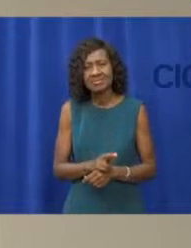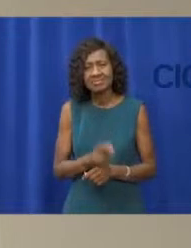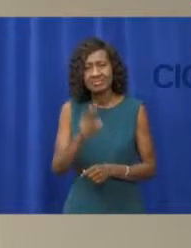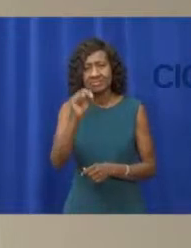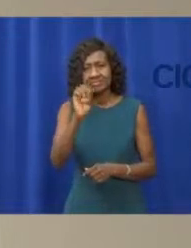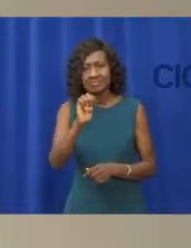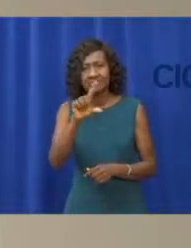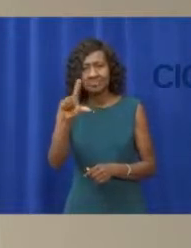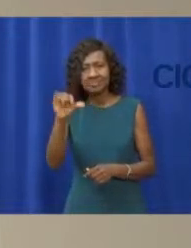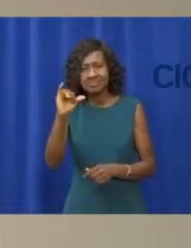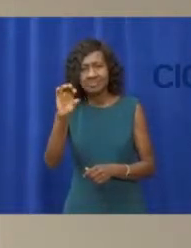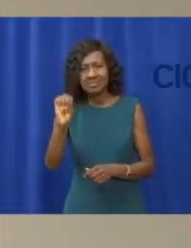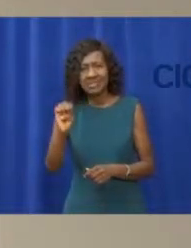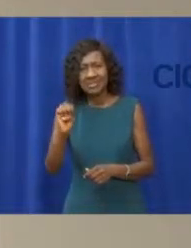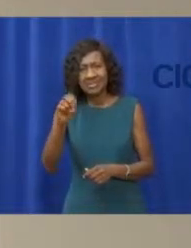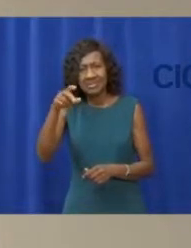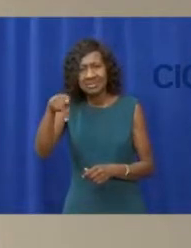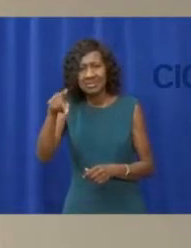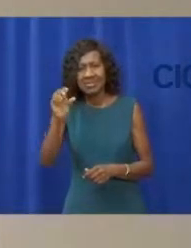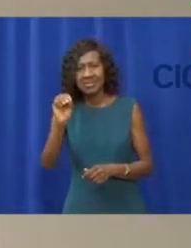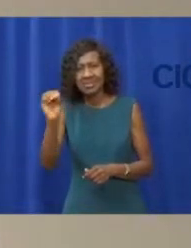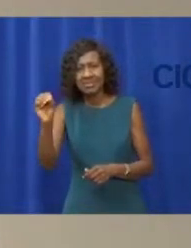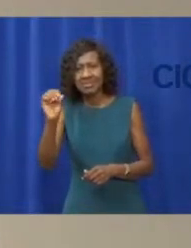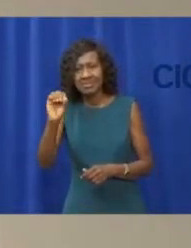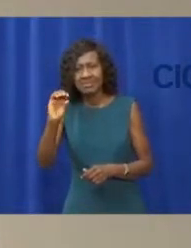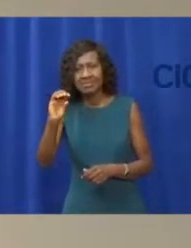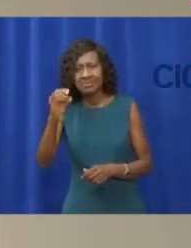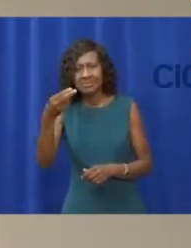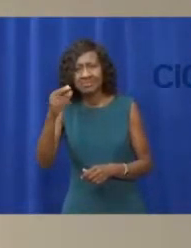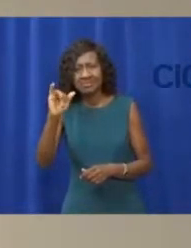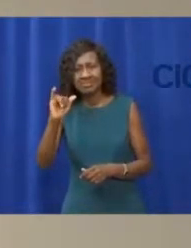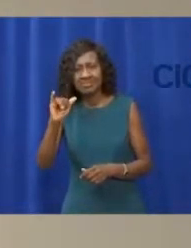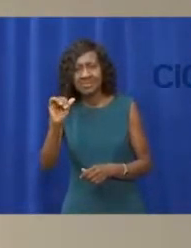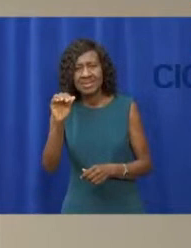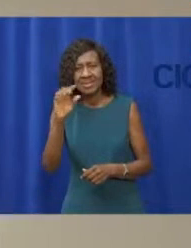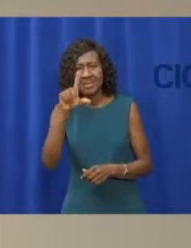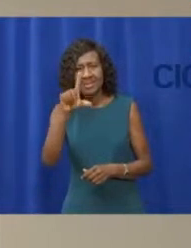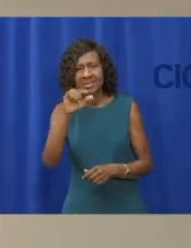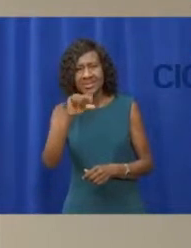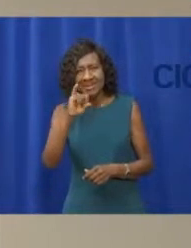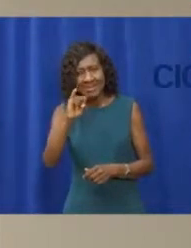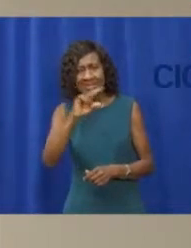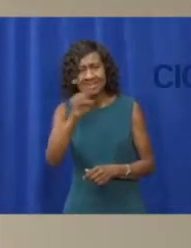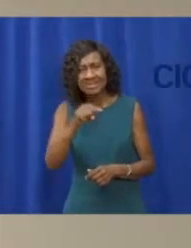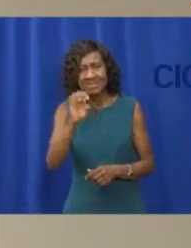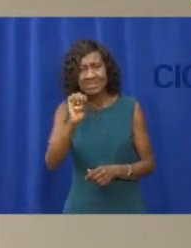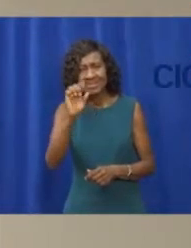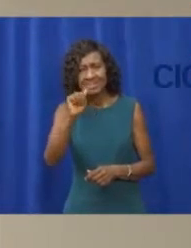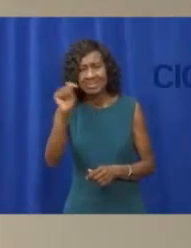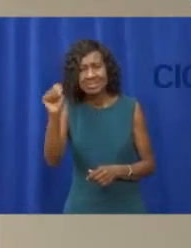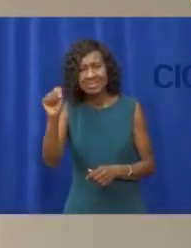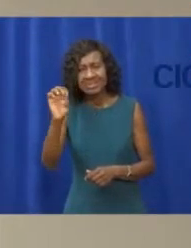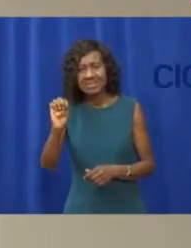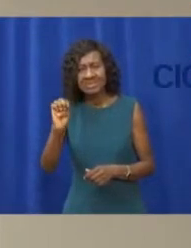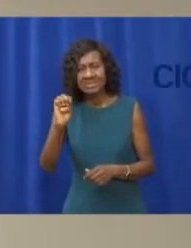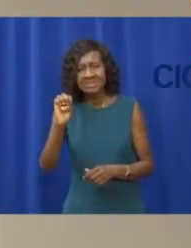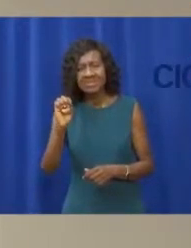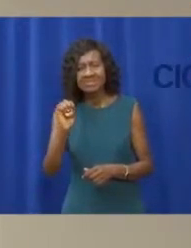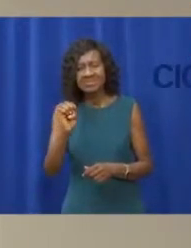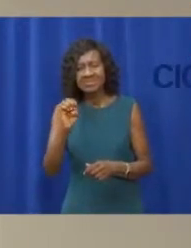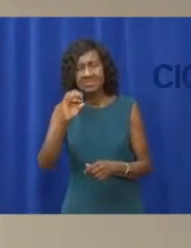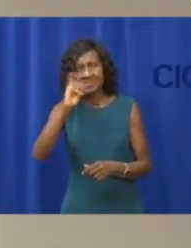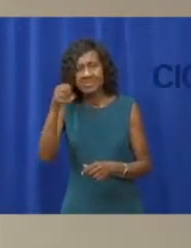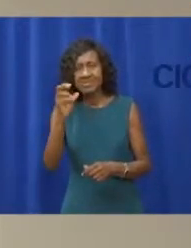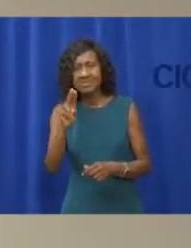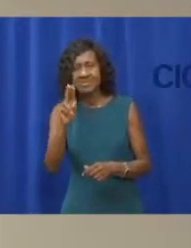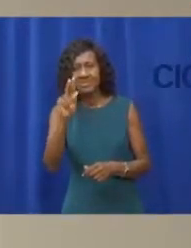Nellie Pucci, Acting Chief Officer, Ministry of Health, Lizette Yearwood, CEO of HSA, Judith Seymour,